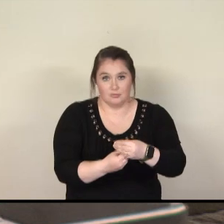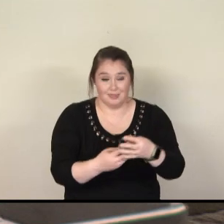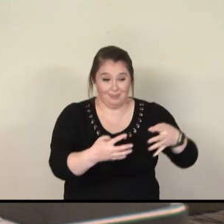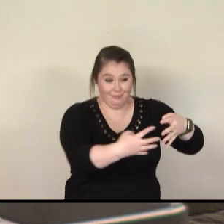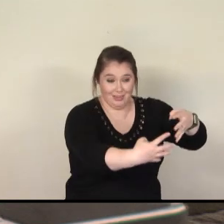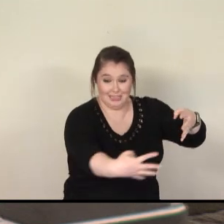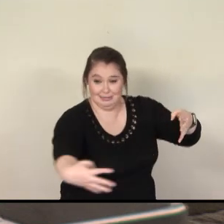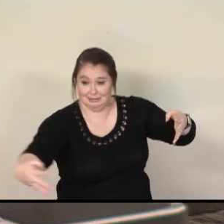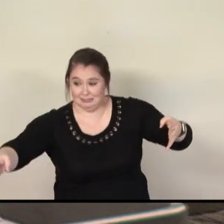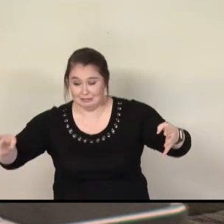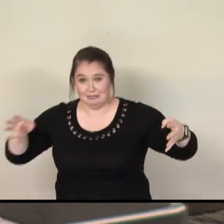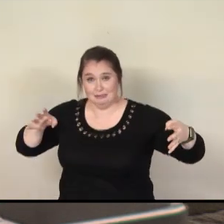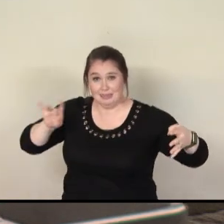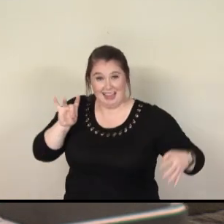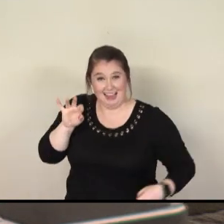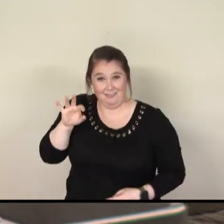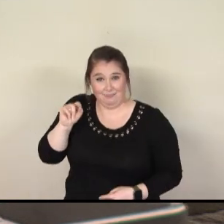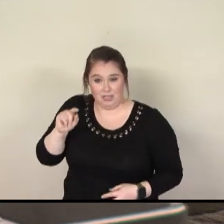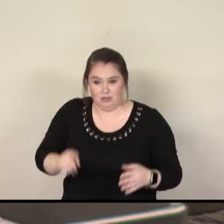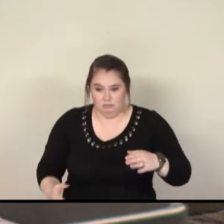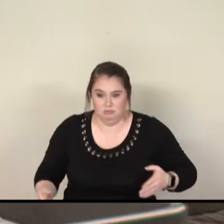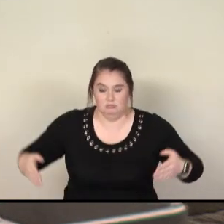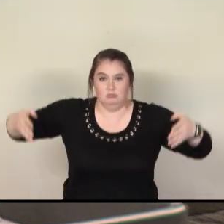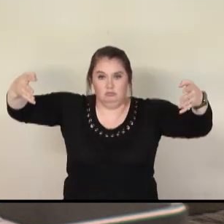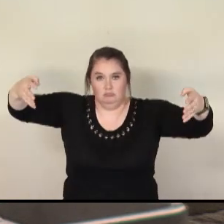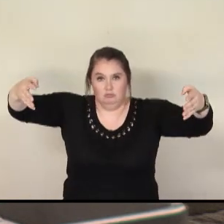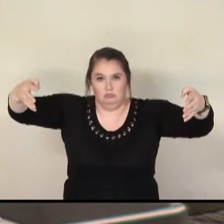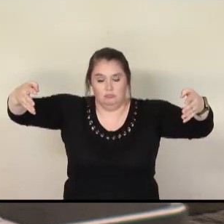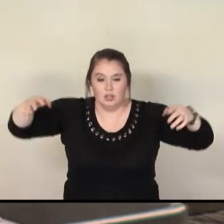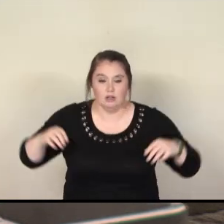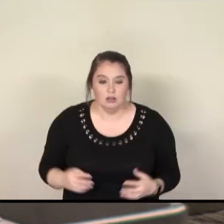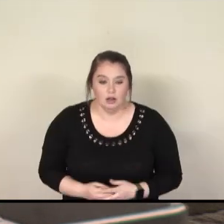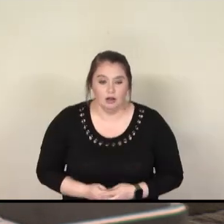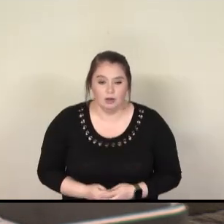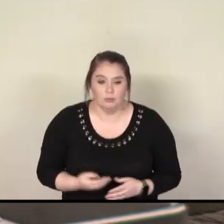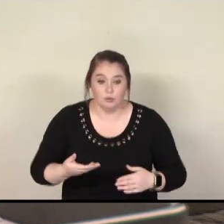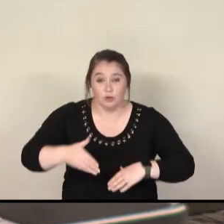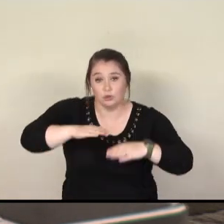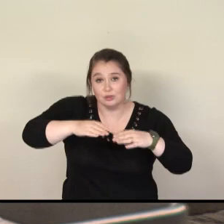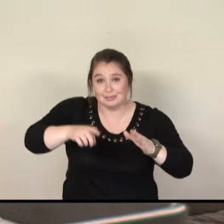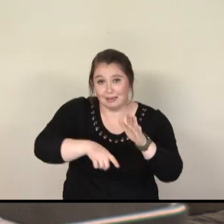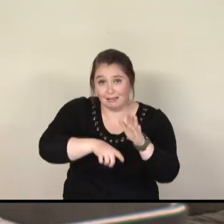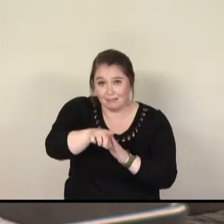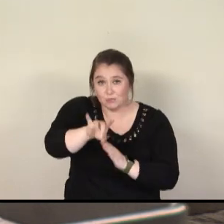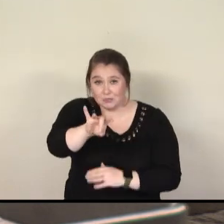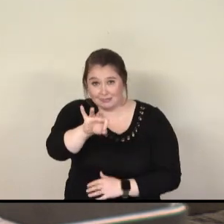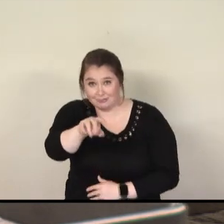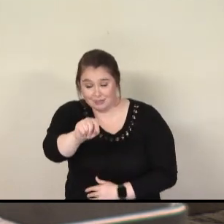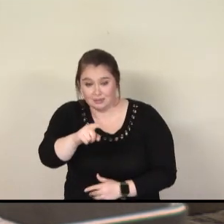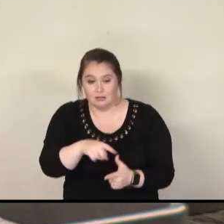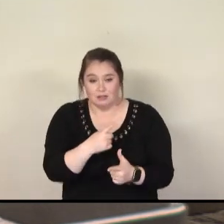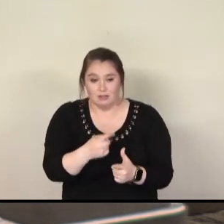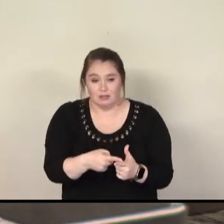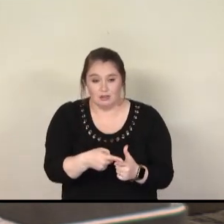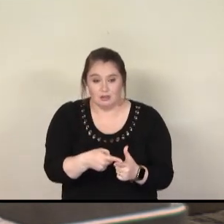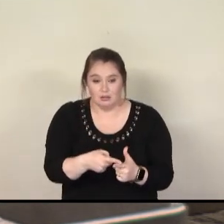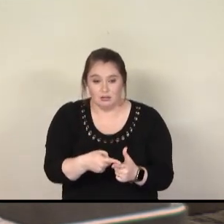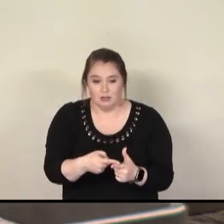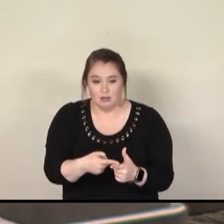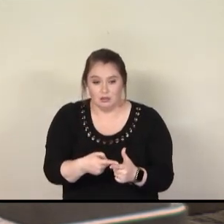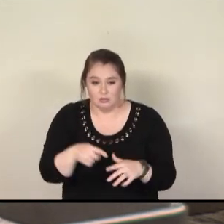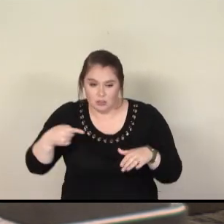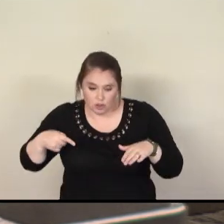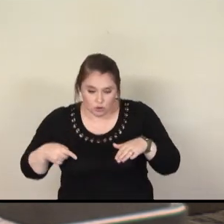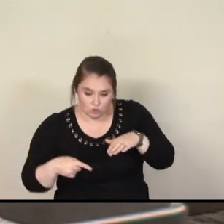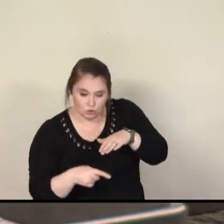feet. We had a 6-foot fence, but we increased it to 8 feet, and we're adding intruder-resistant film